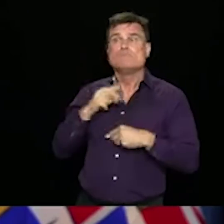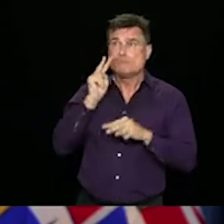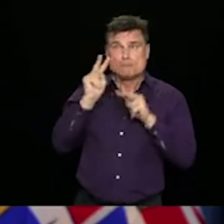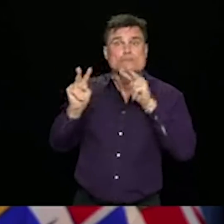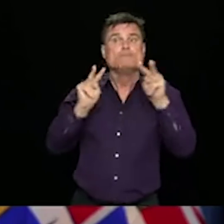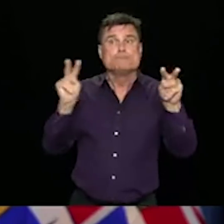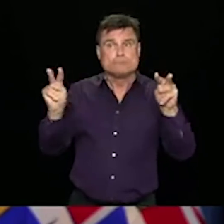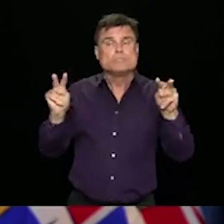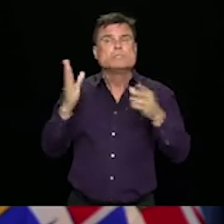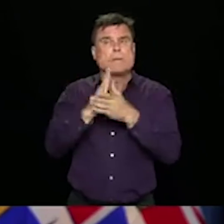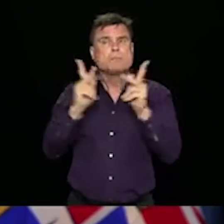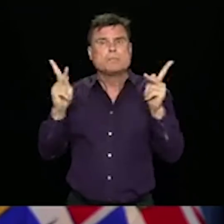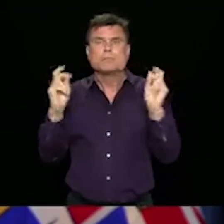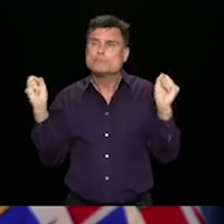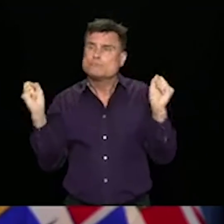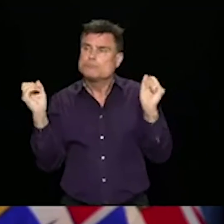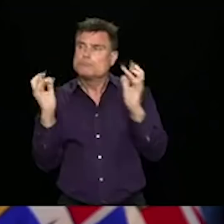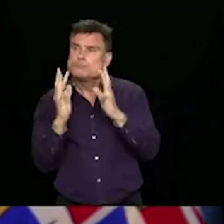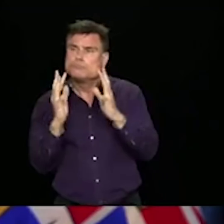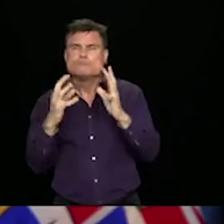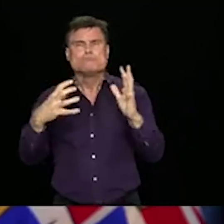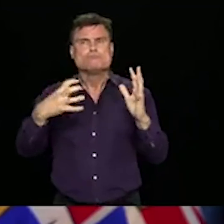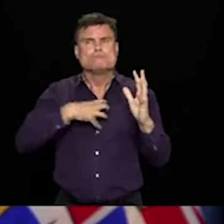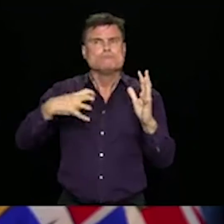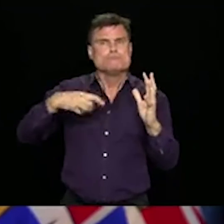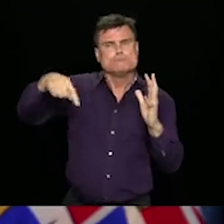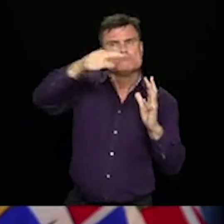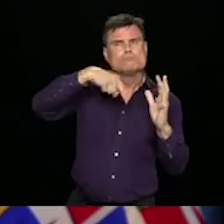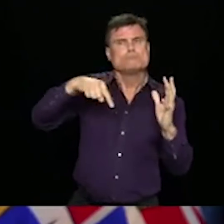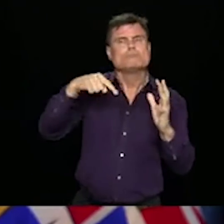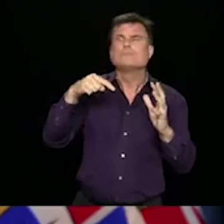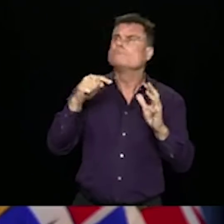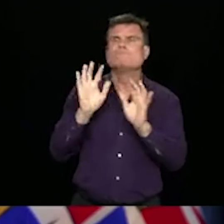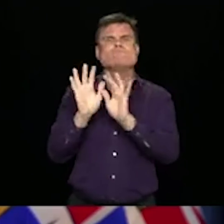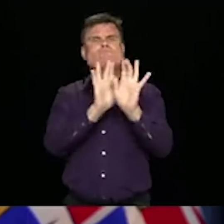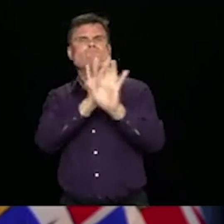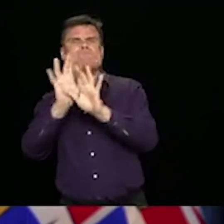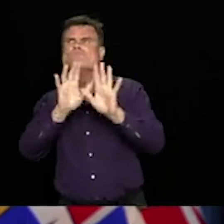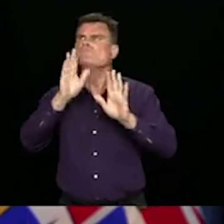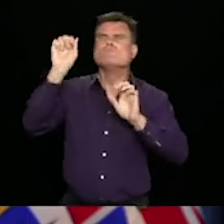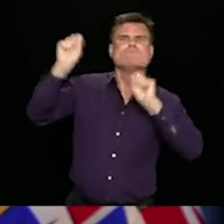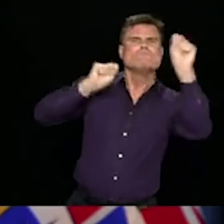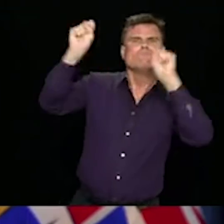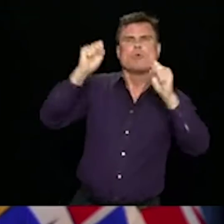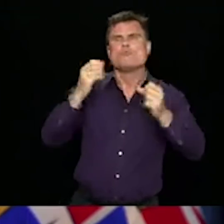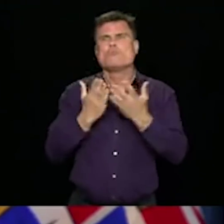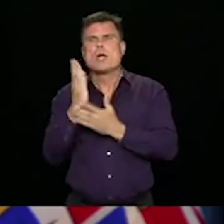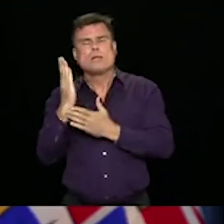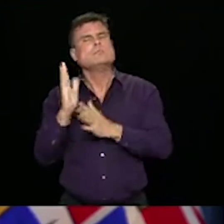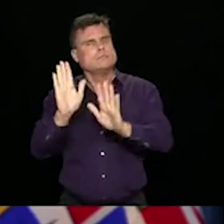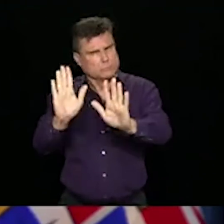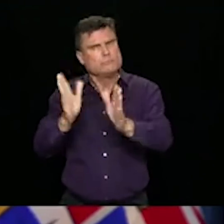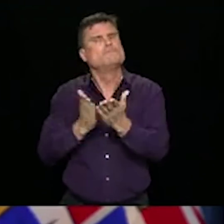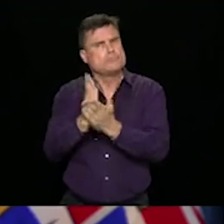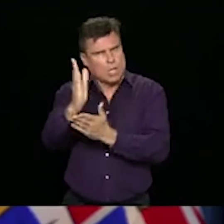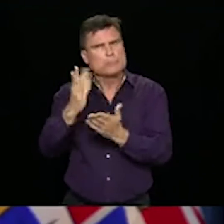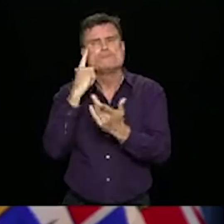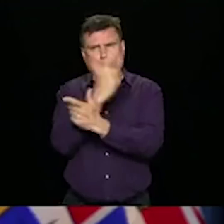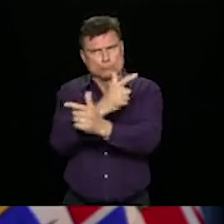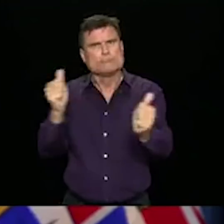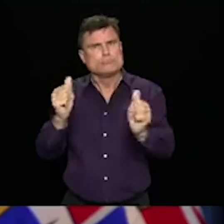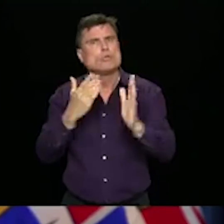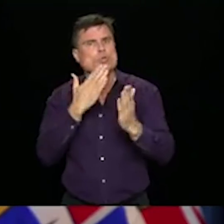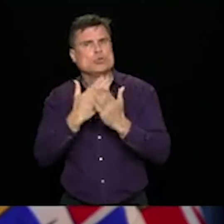British Columbia. Like all Canadians, I strongly believe in the importance of upholding our shared values of inclusion and tolerance